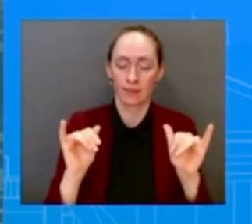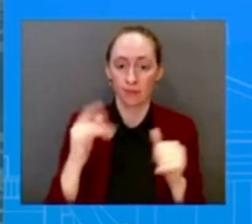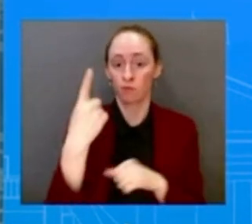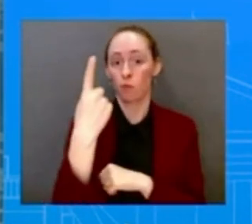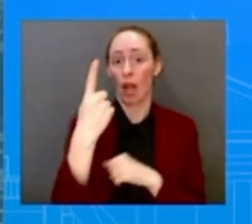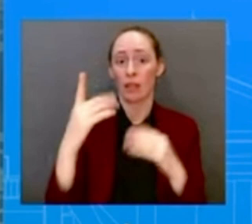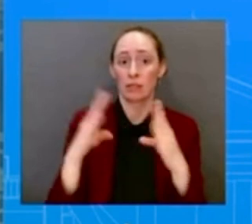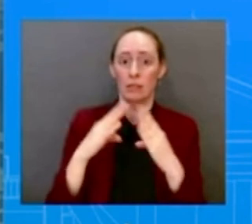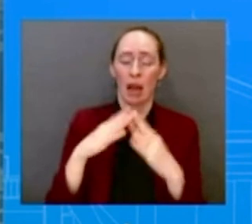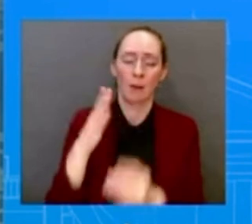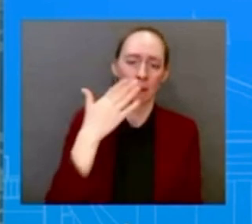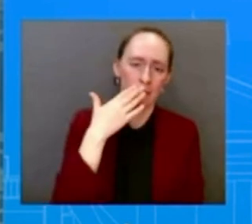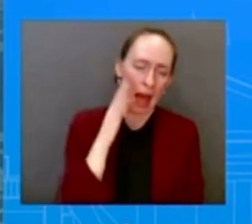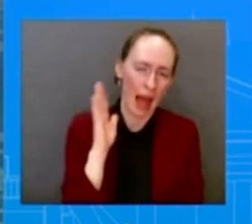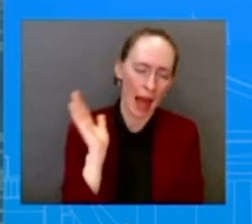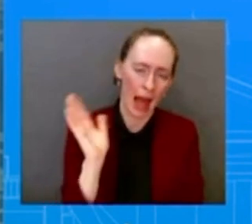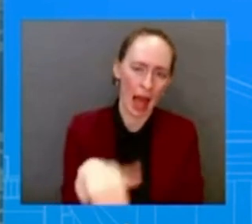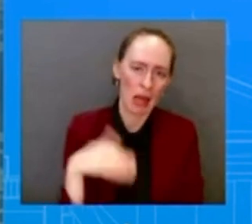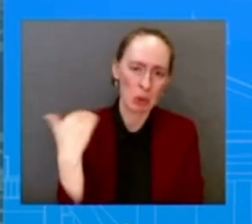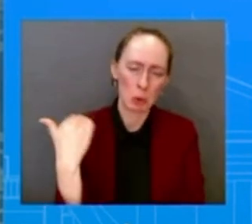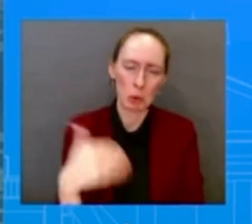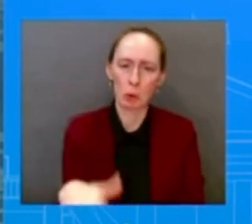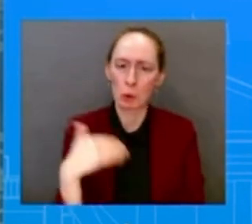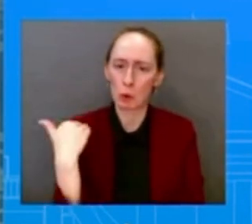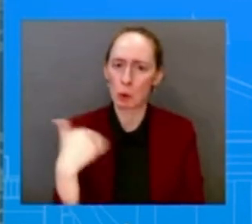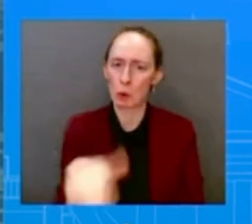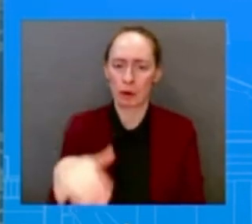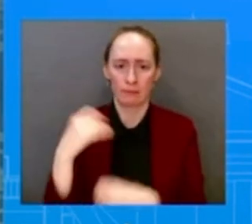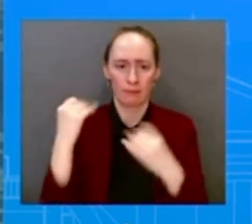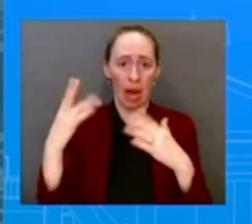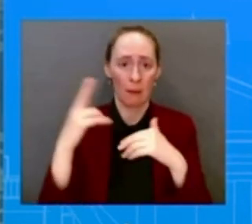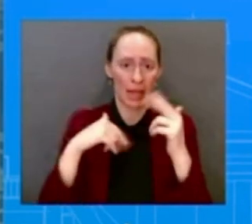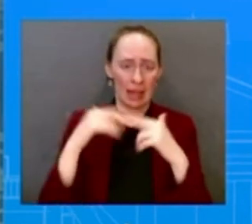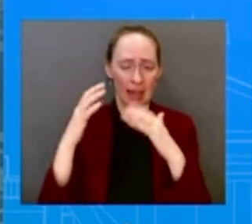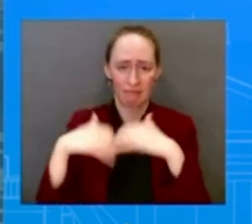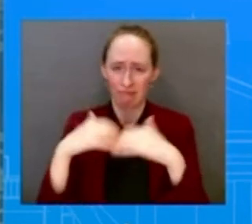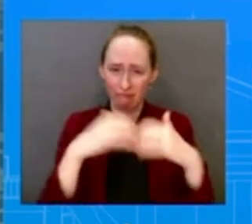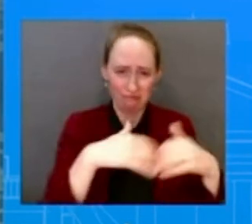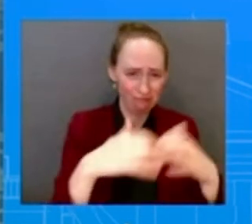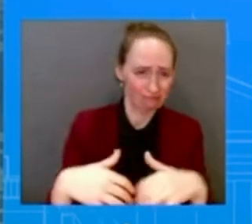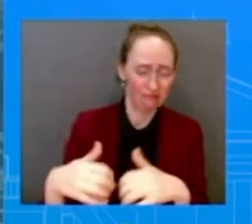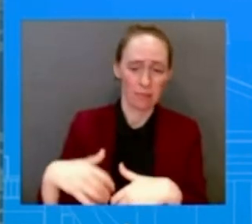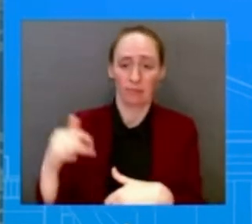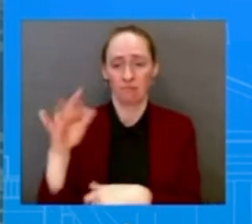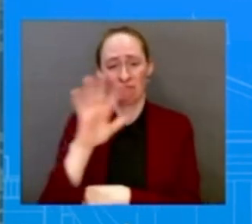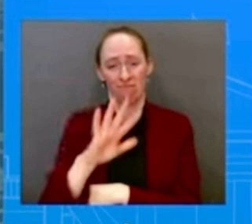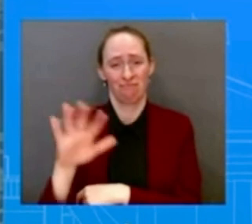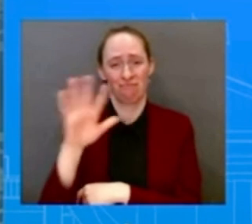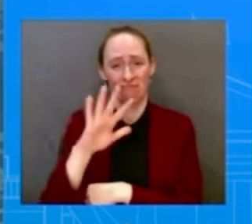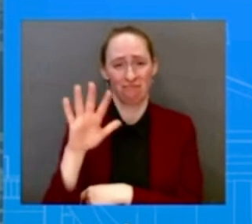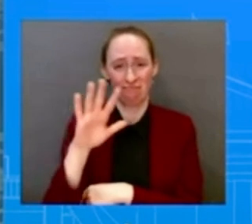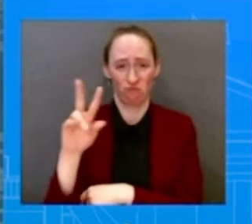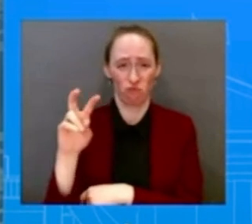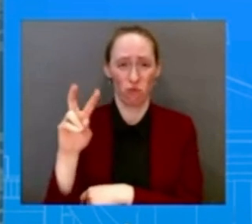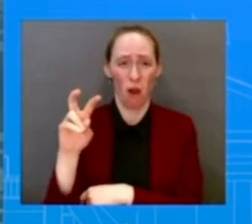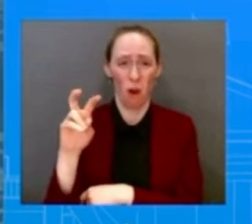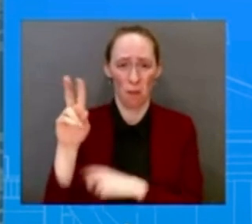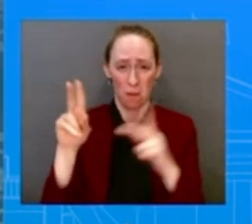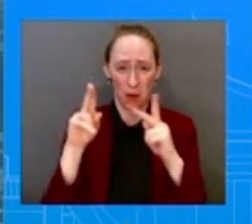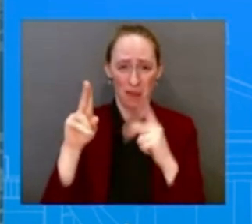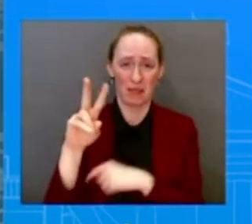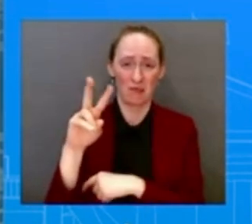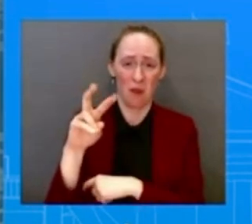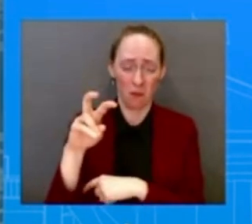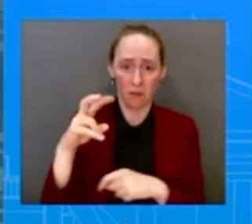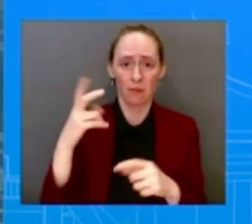country. These teams have nearly 200 personnel combined between them, specialized equipment and canine support dogs